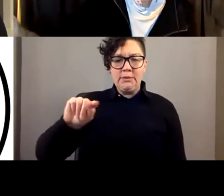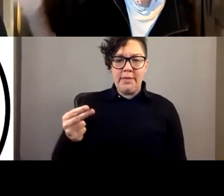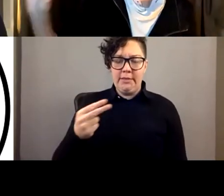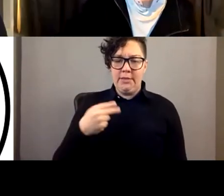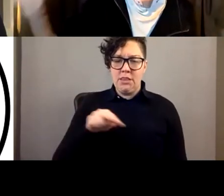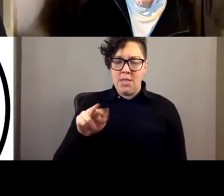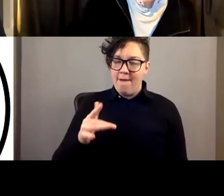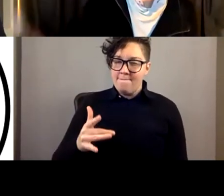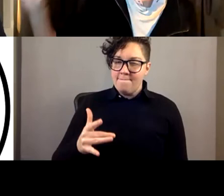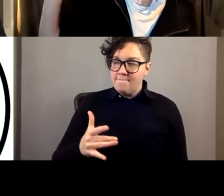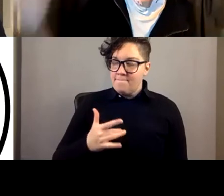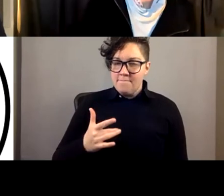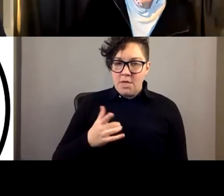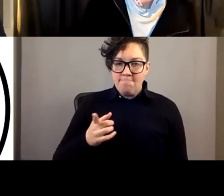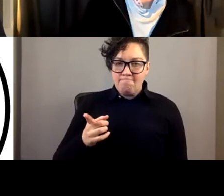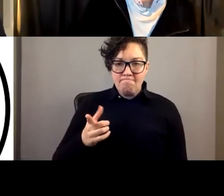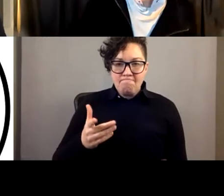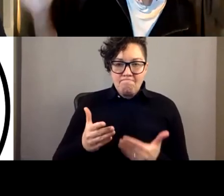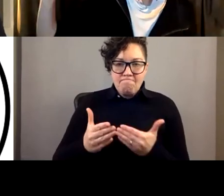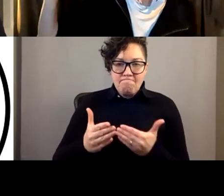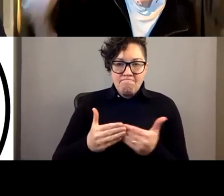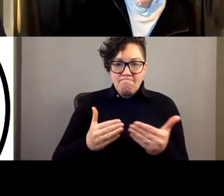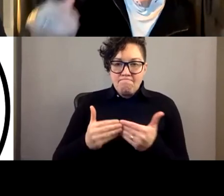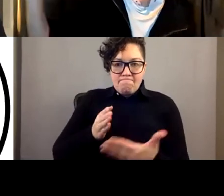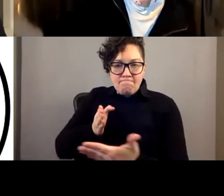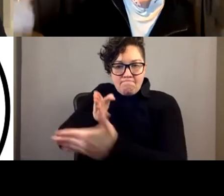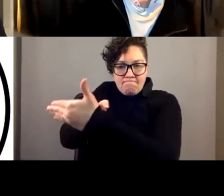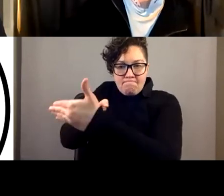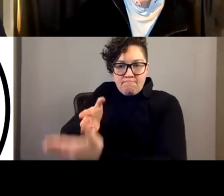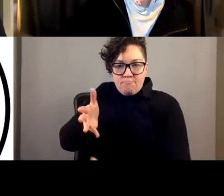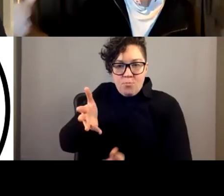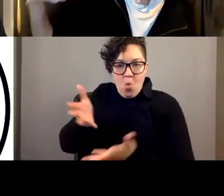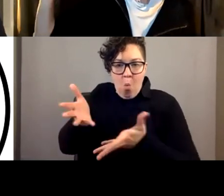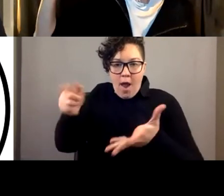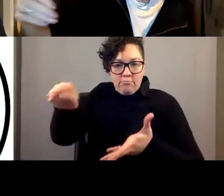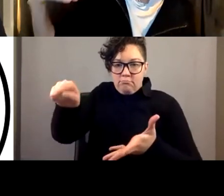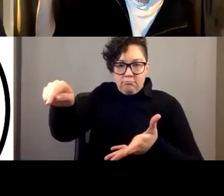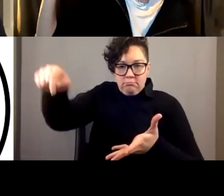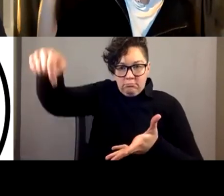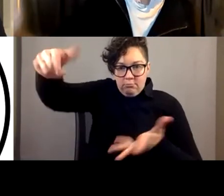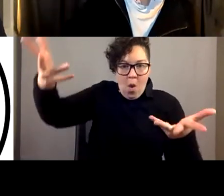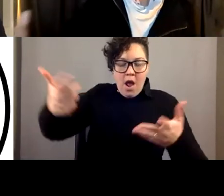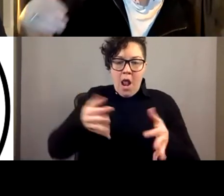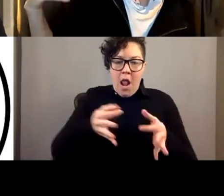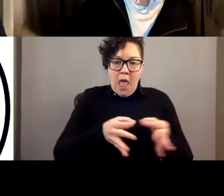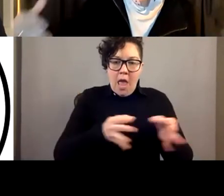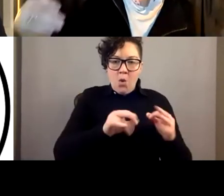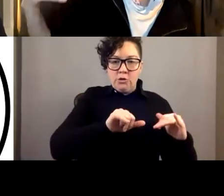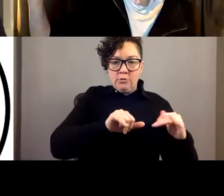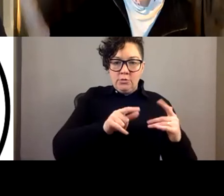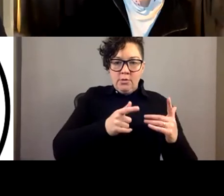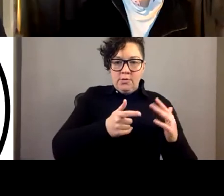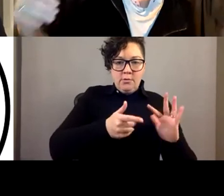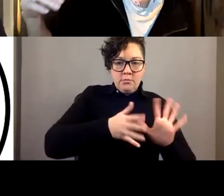it almost didn't matter what the object was, that the language set up for this was an invitation to an